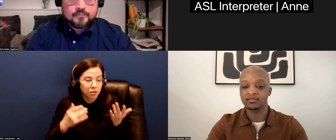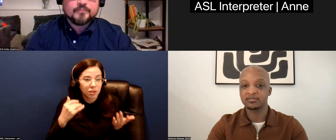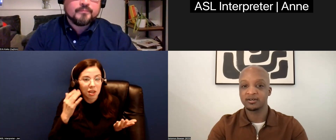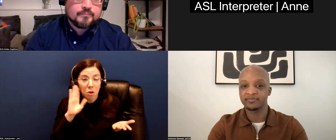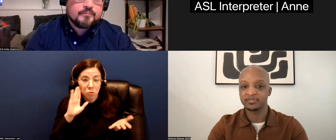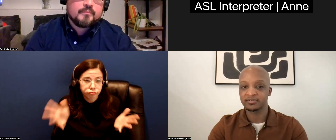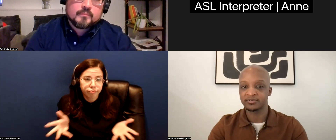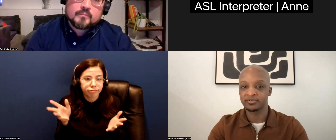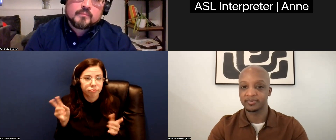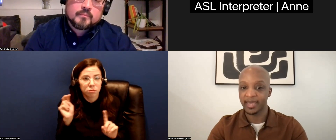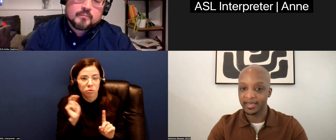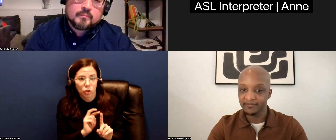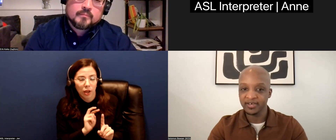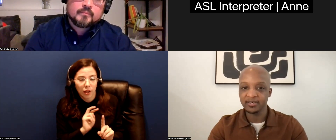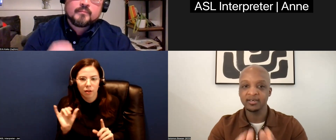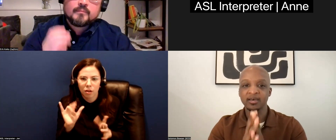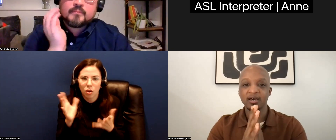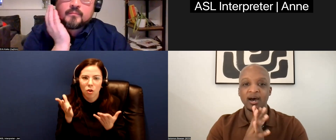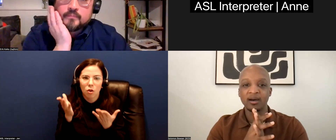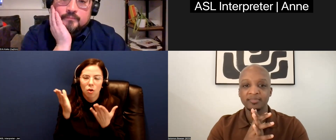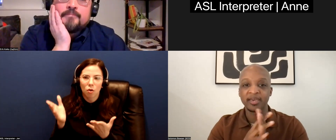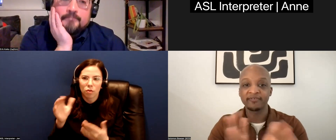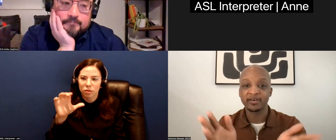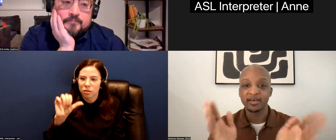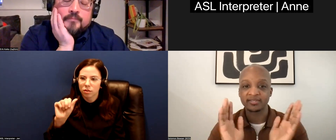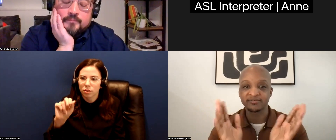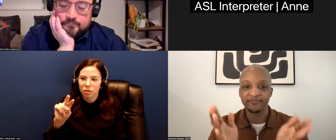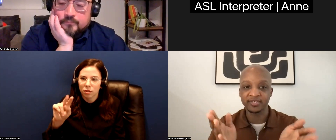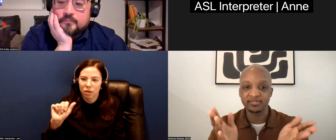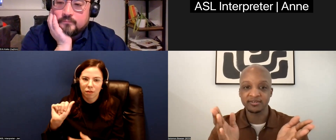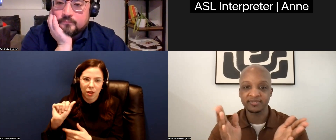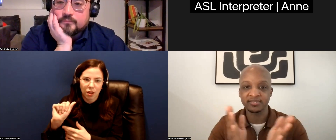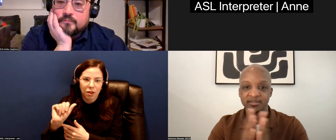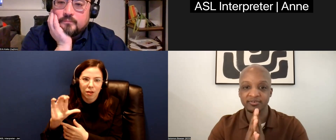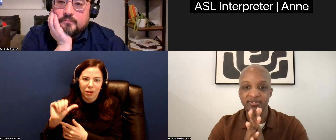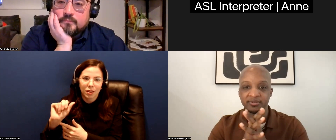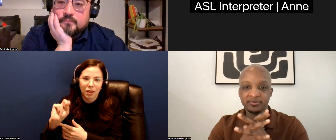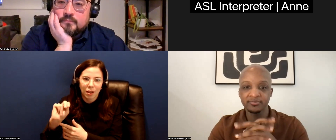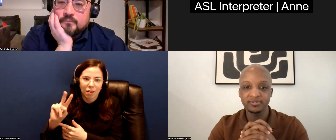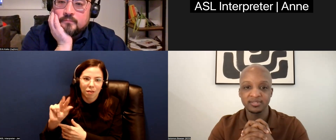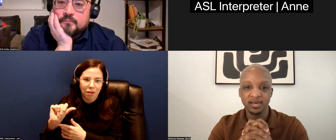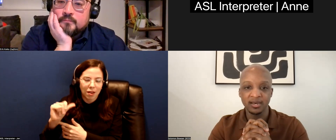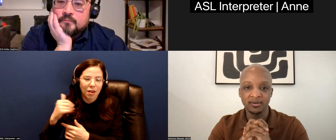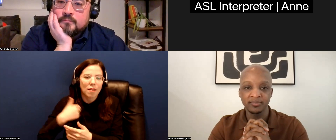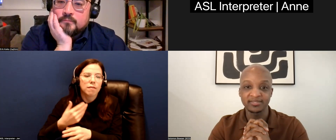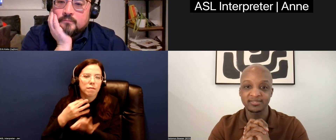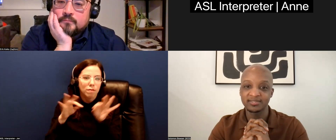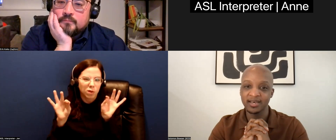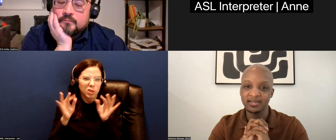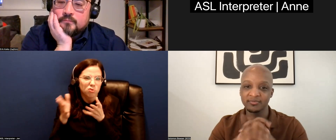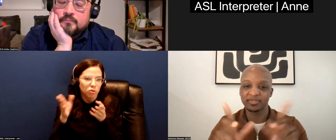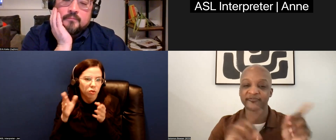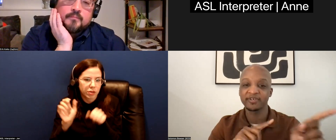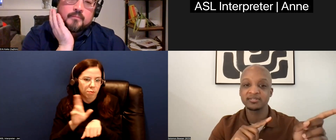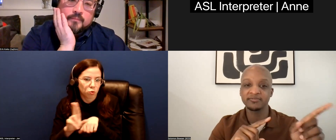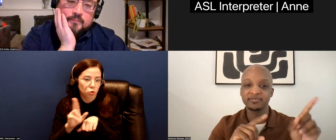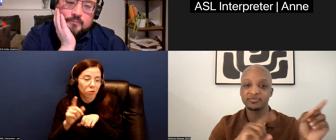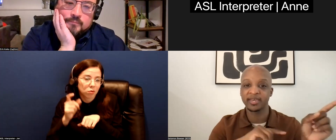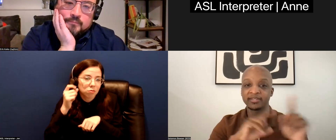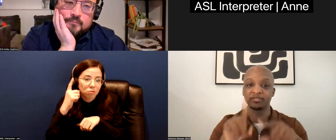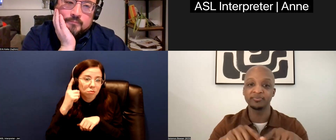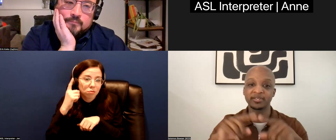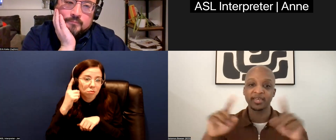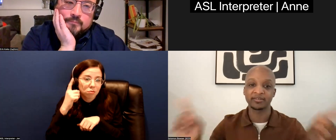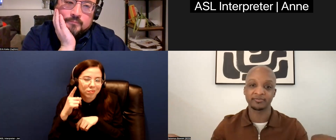out. I also offer to the group Canva. Canva has a free service that you can use. It's not with the free